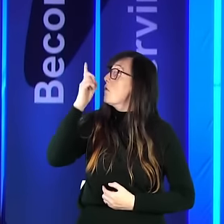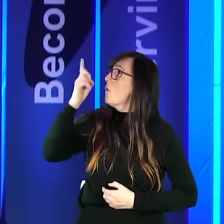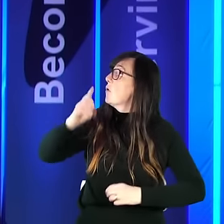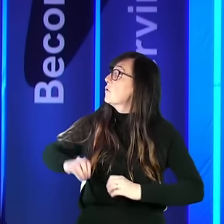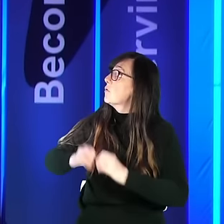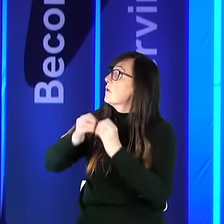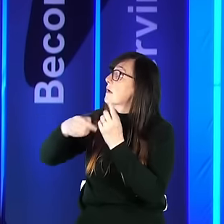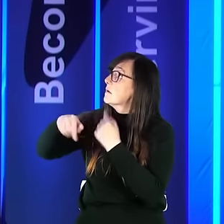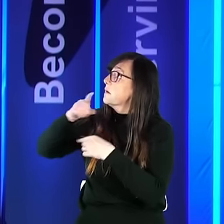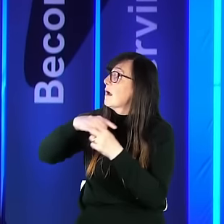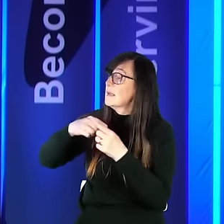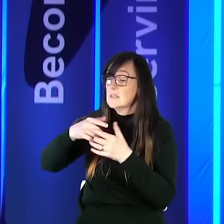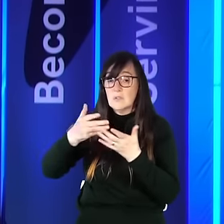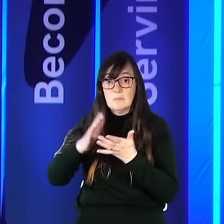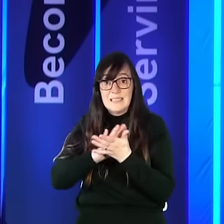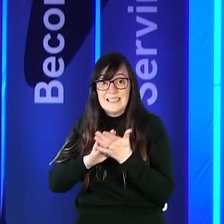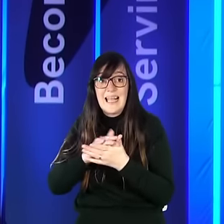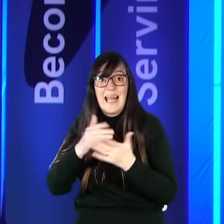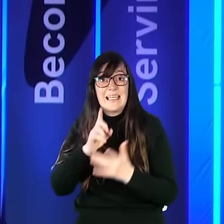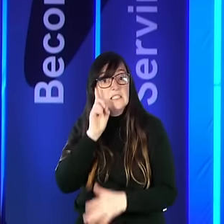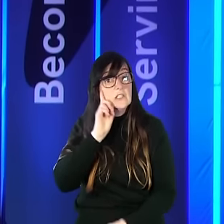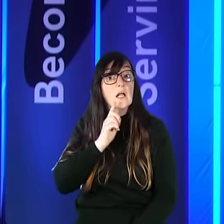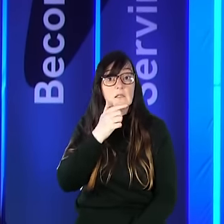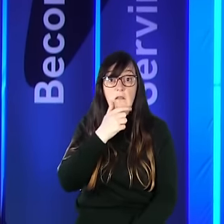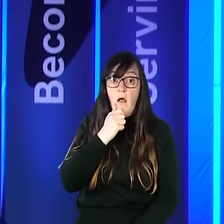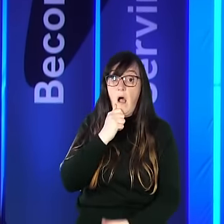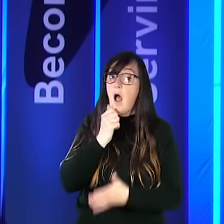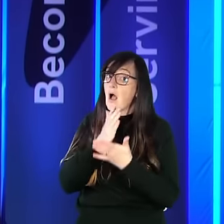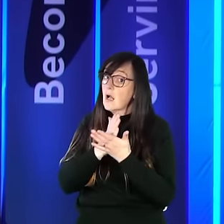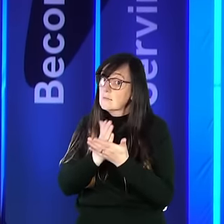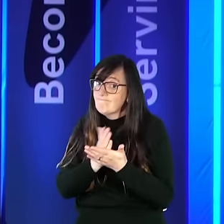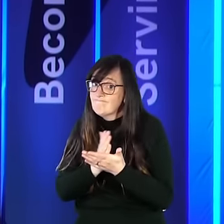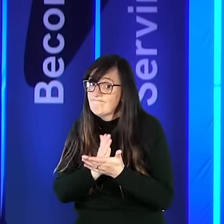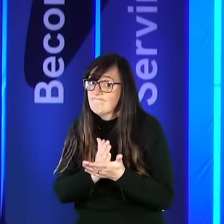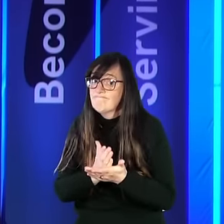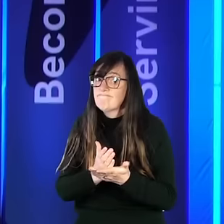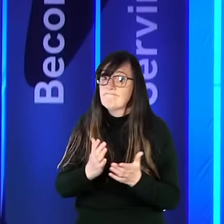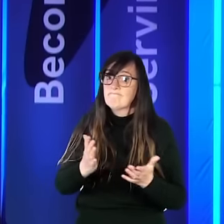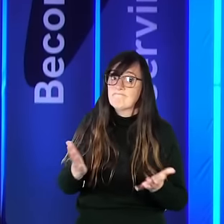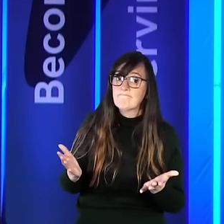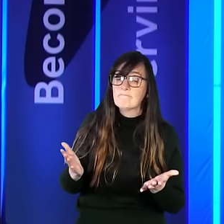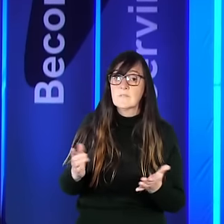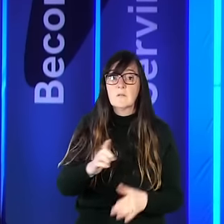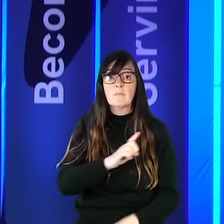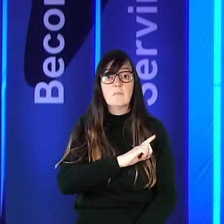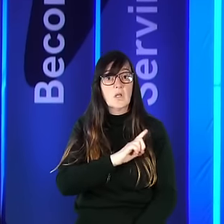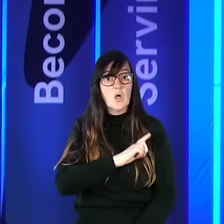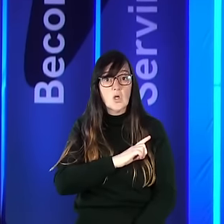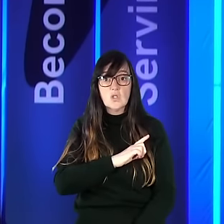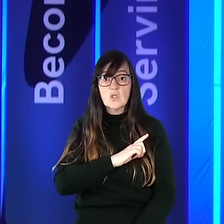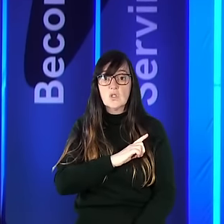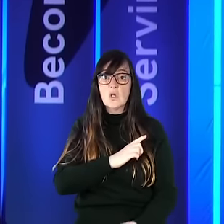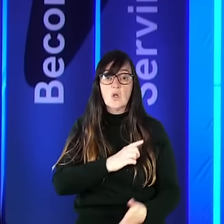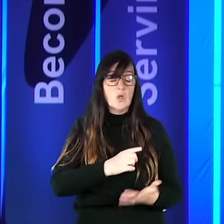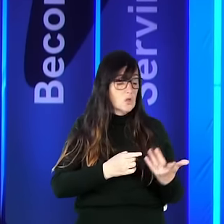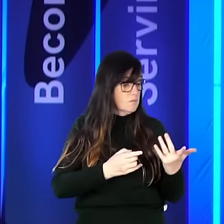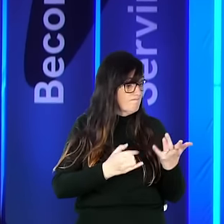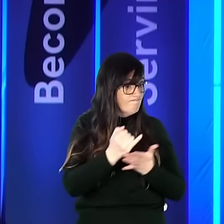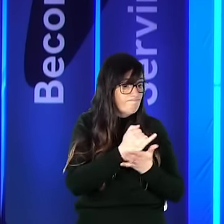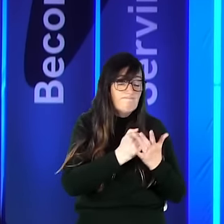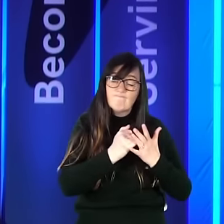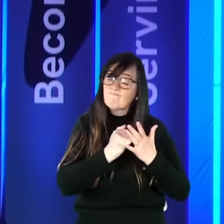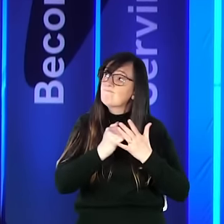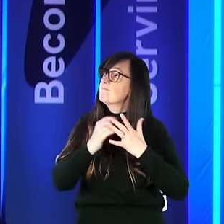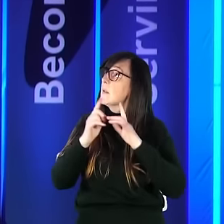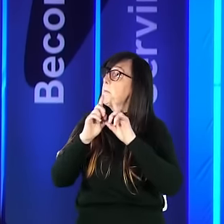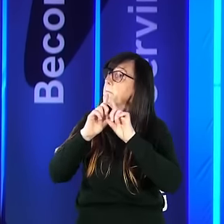gender uncertainty we have, which is a very real thing, is due to the fall. And it